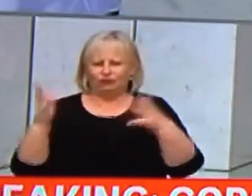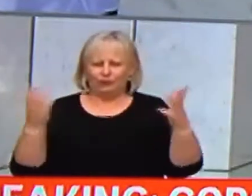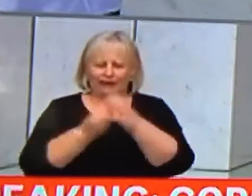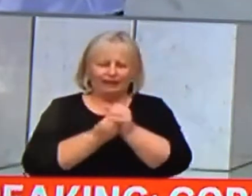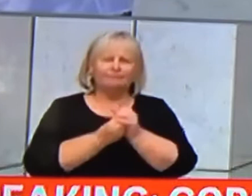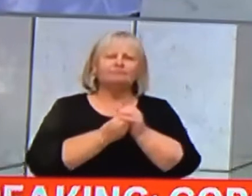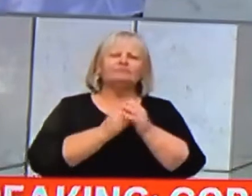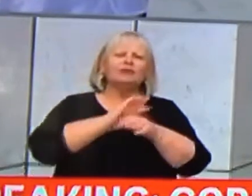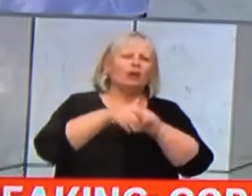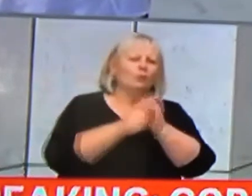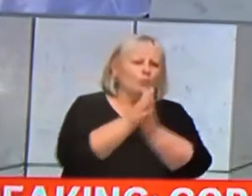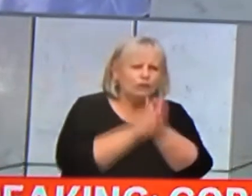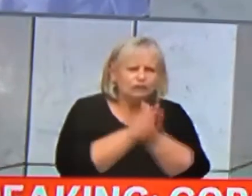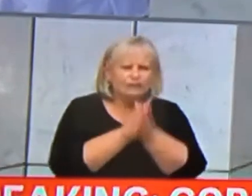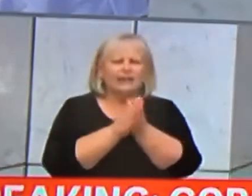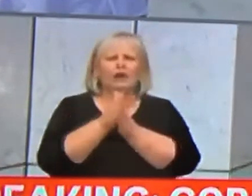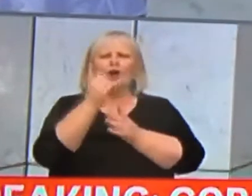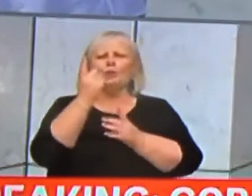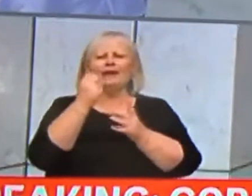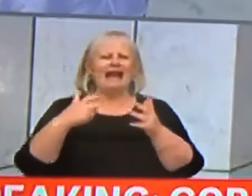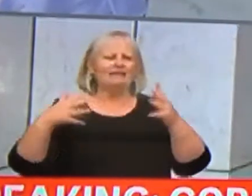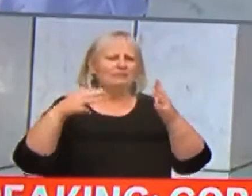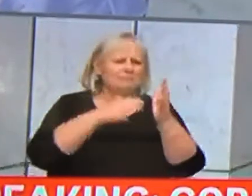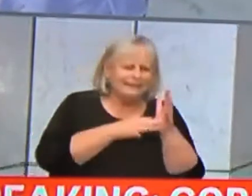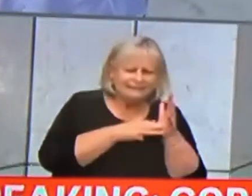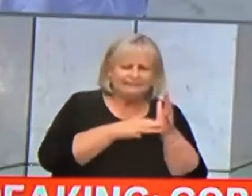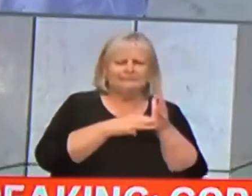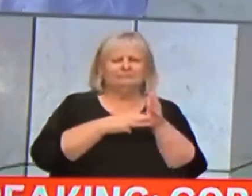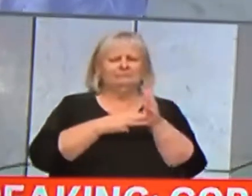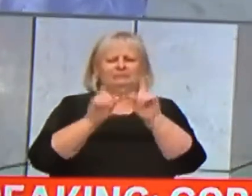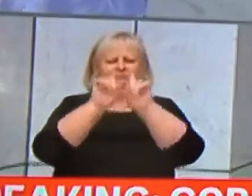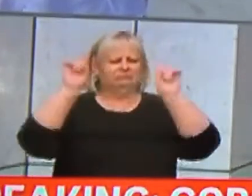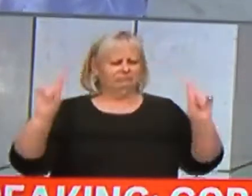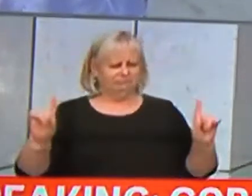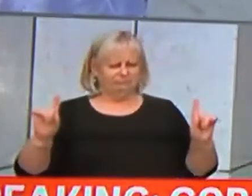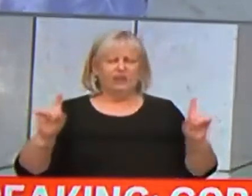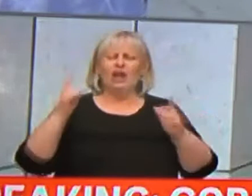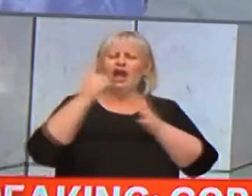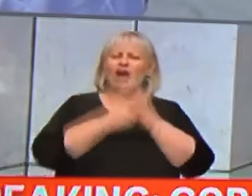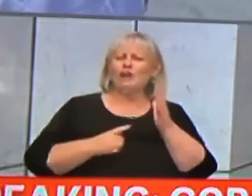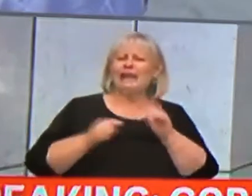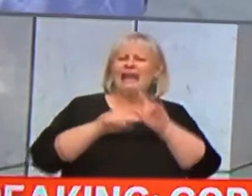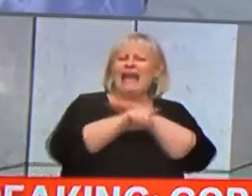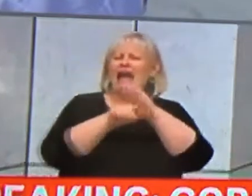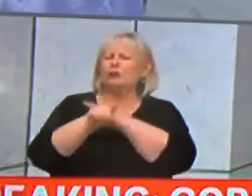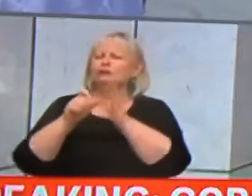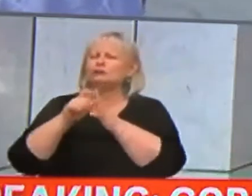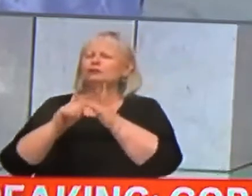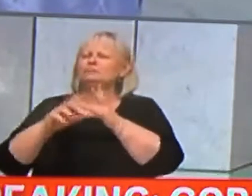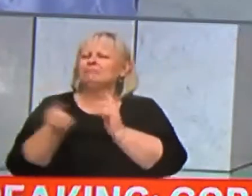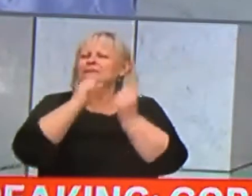Washing your hands, staying 1.5 metres away from each other, only going out when you have to do the necessities and